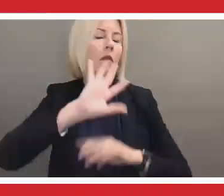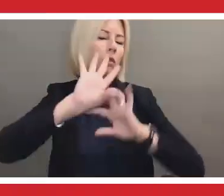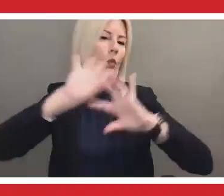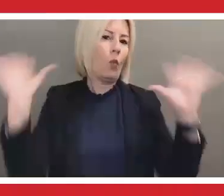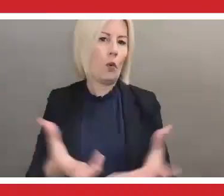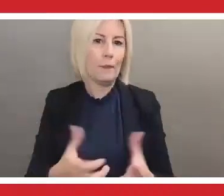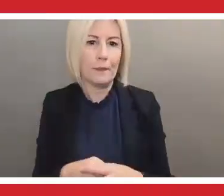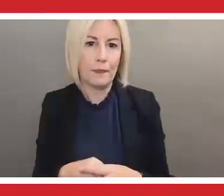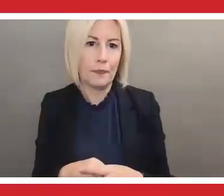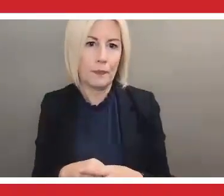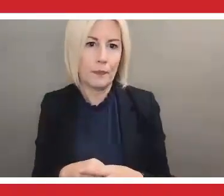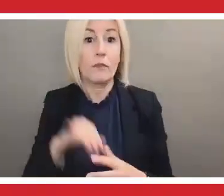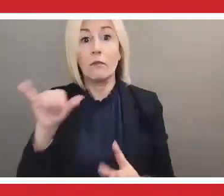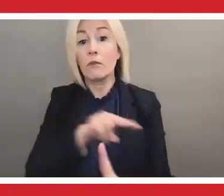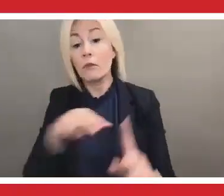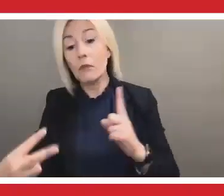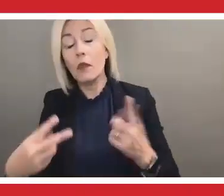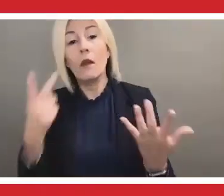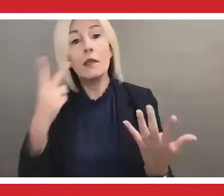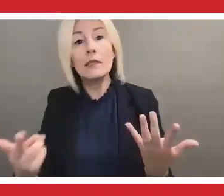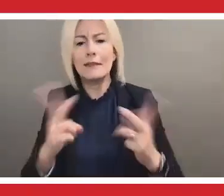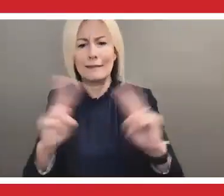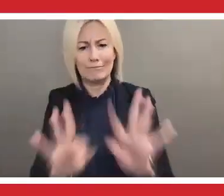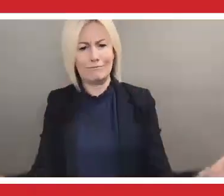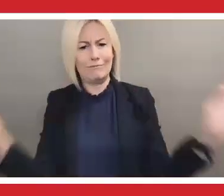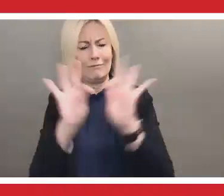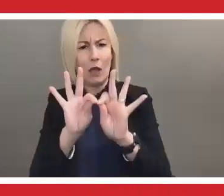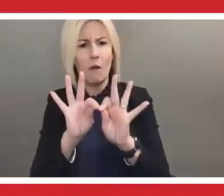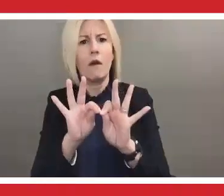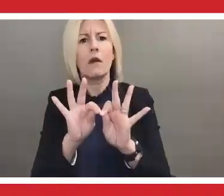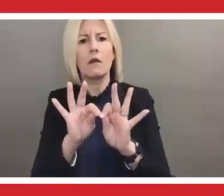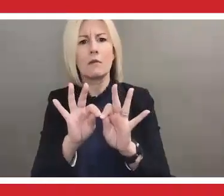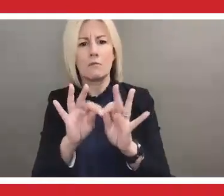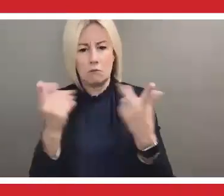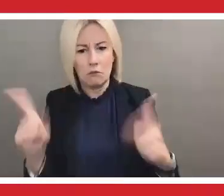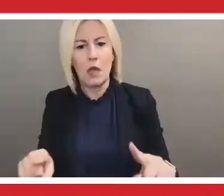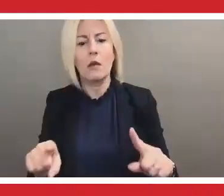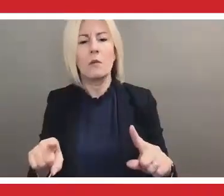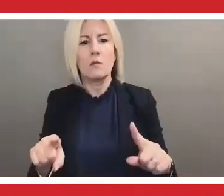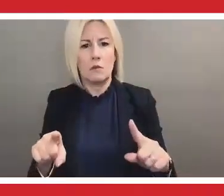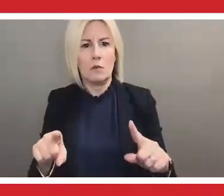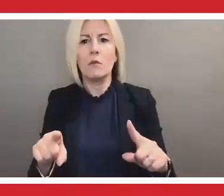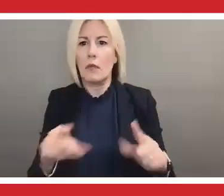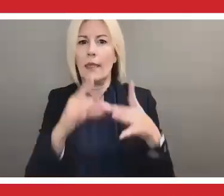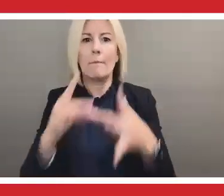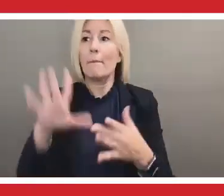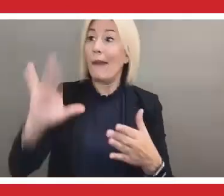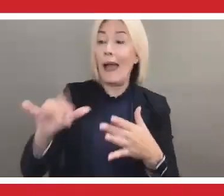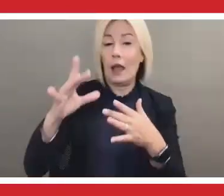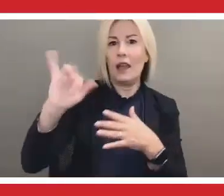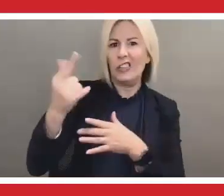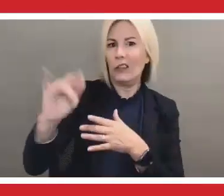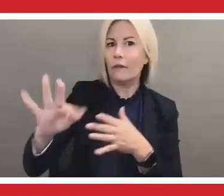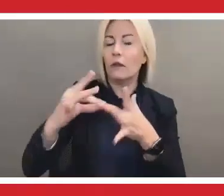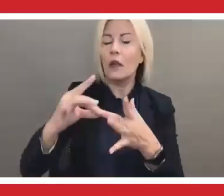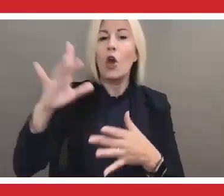that perspective, I also see very important role to be played here by the IGF leadership panel recently appointed